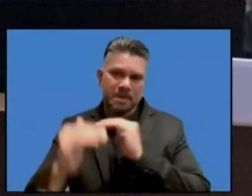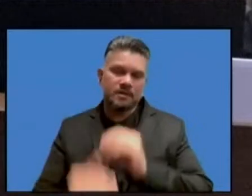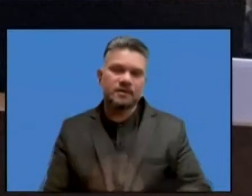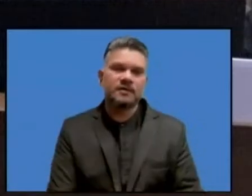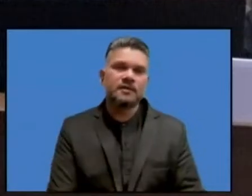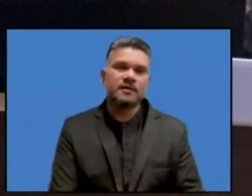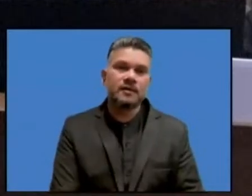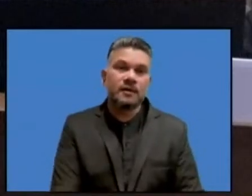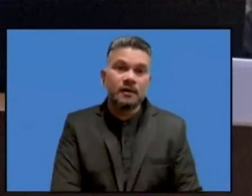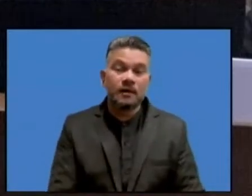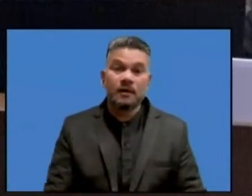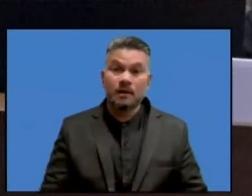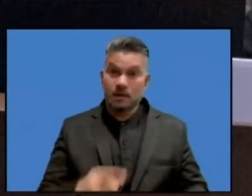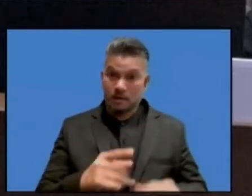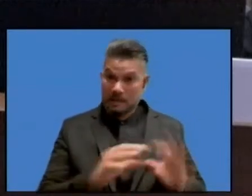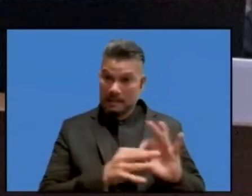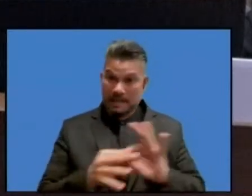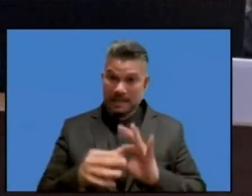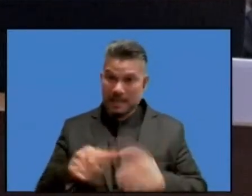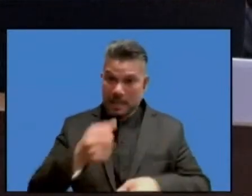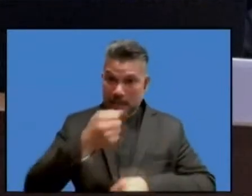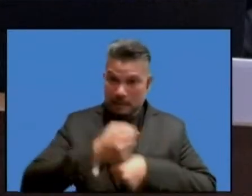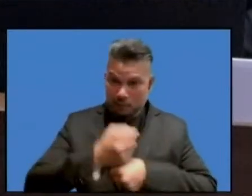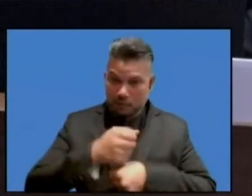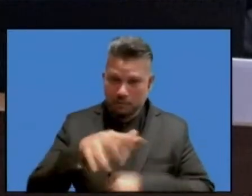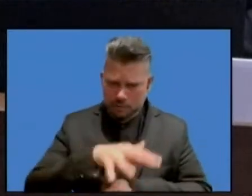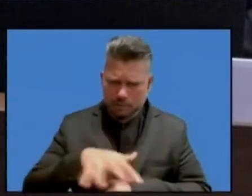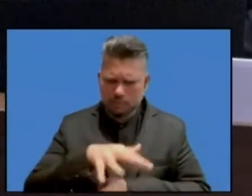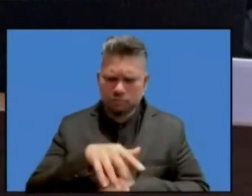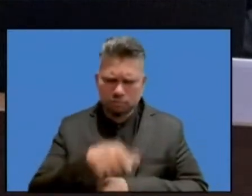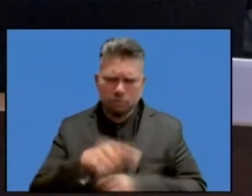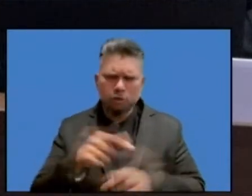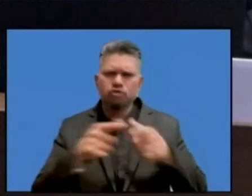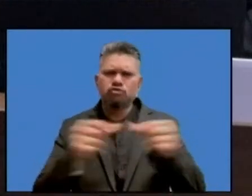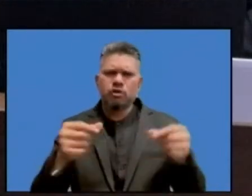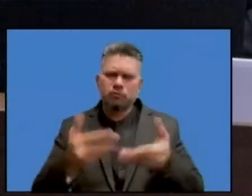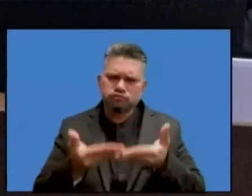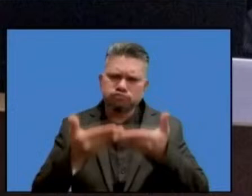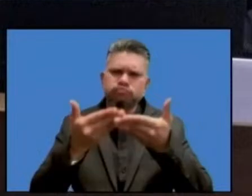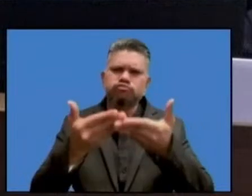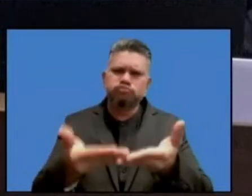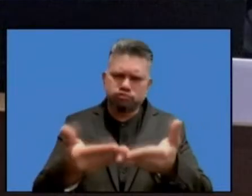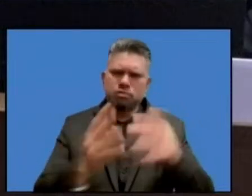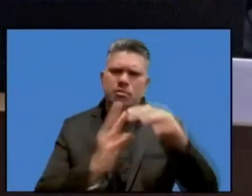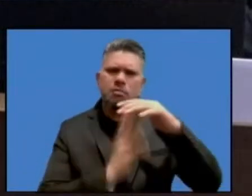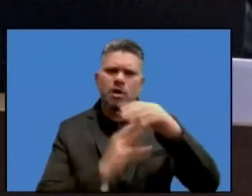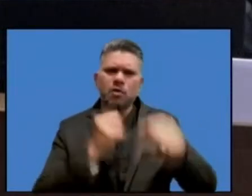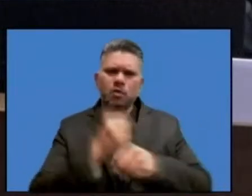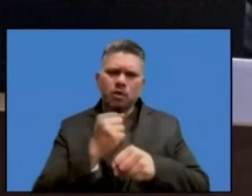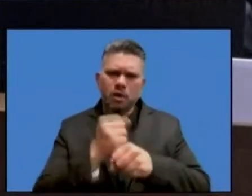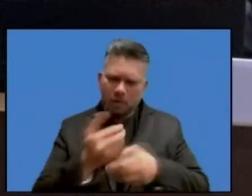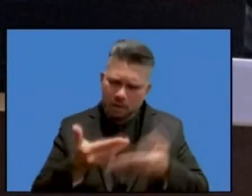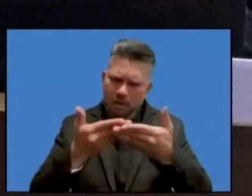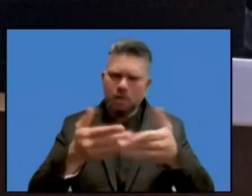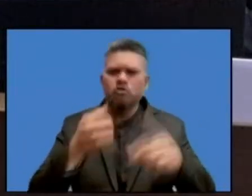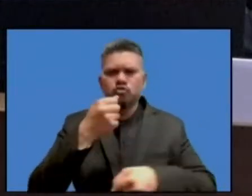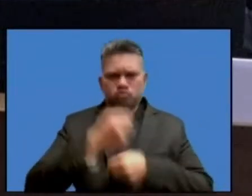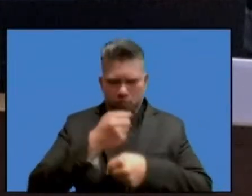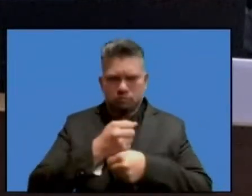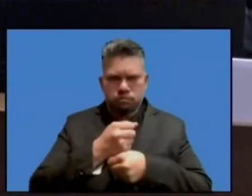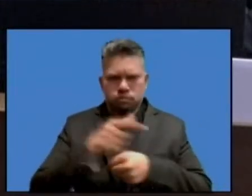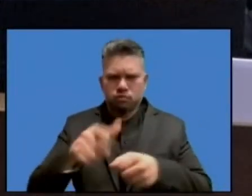the Japanese government provides employment support for migrants to promote stable employment and workplace